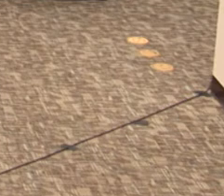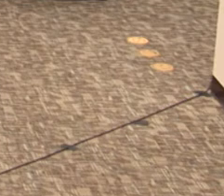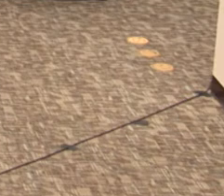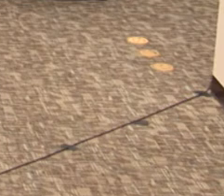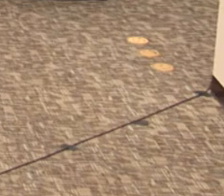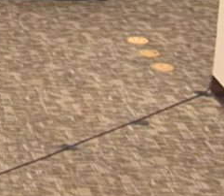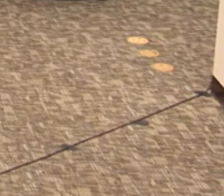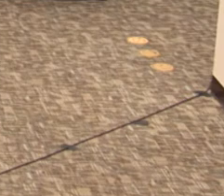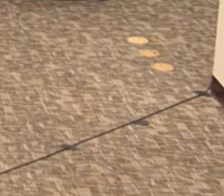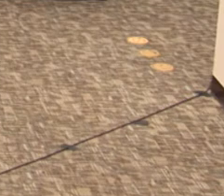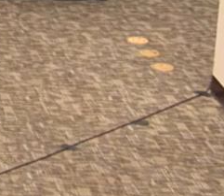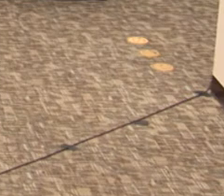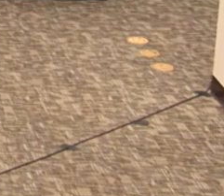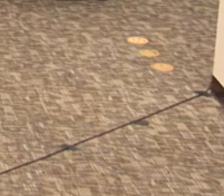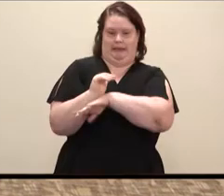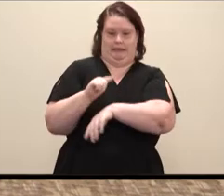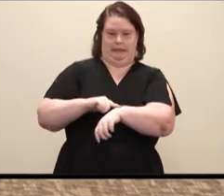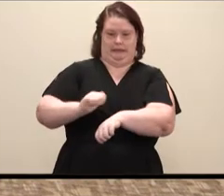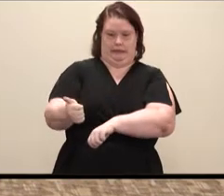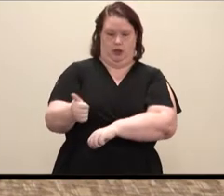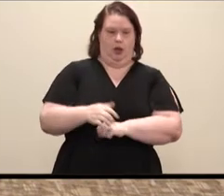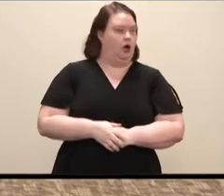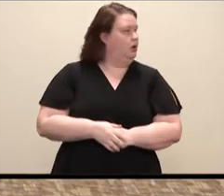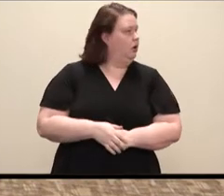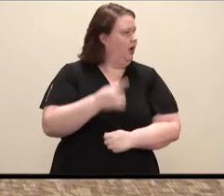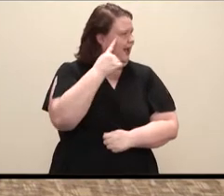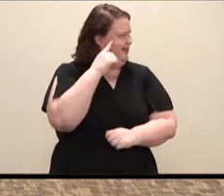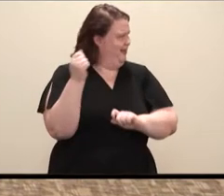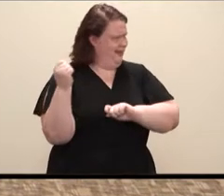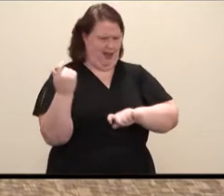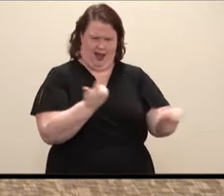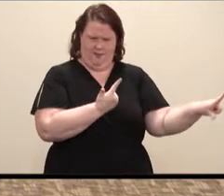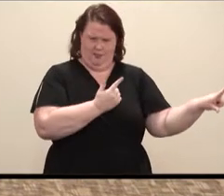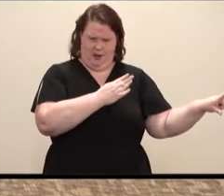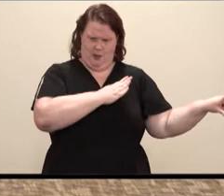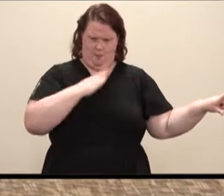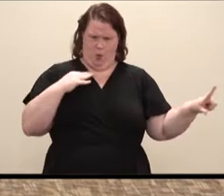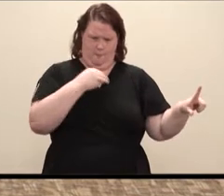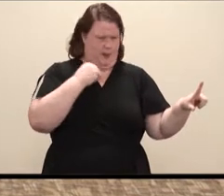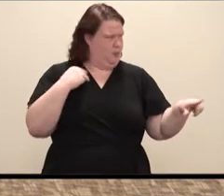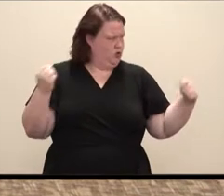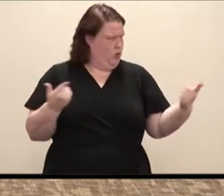not physically present in the boardroom, I think everybody's going to be here tonight, though, right?